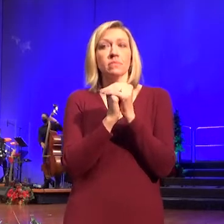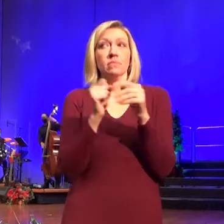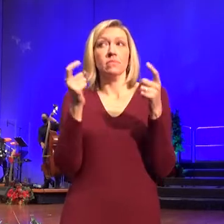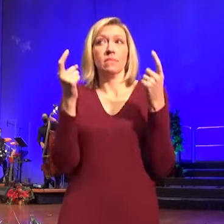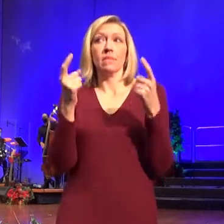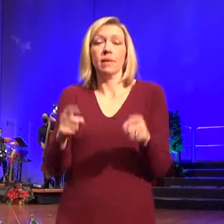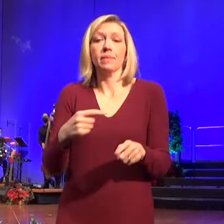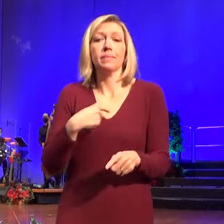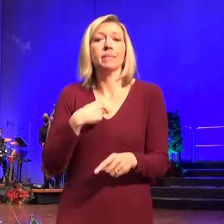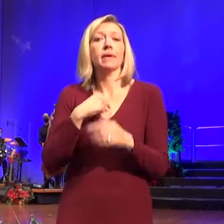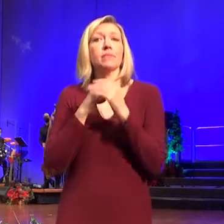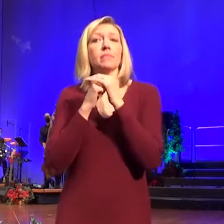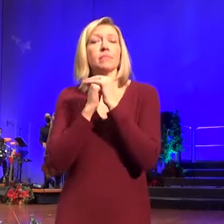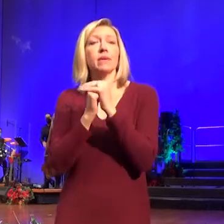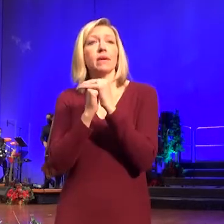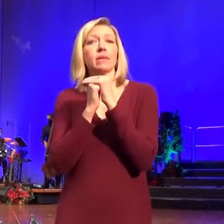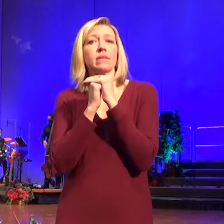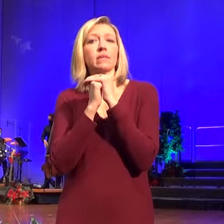When I